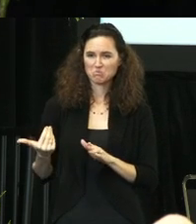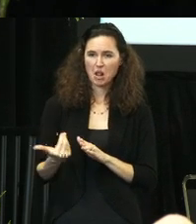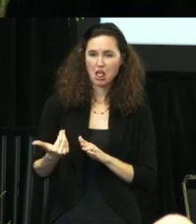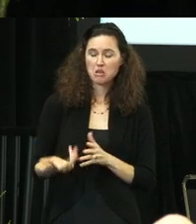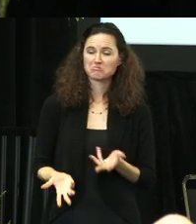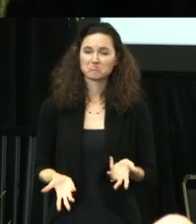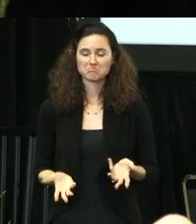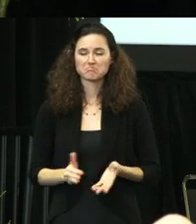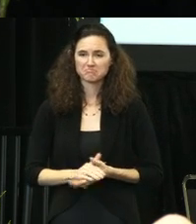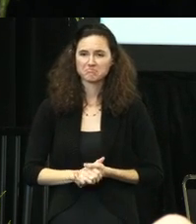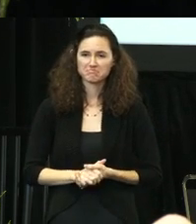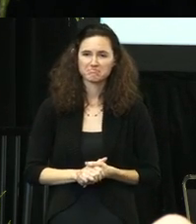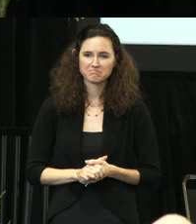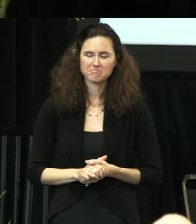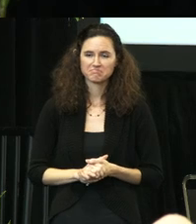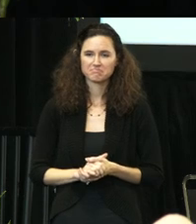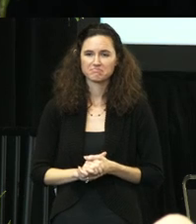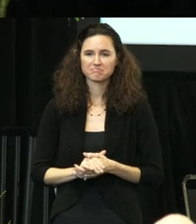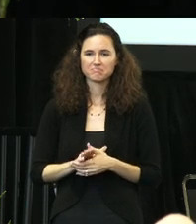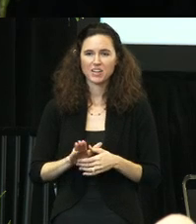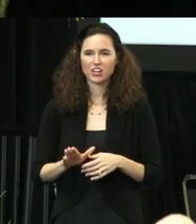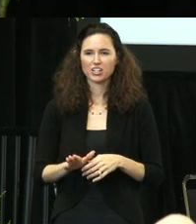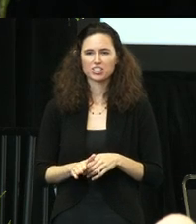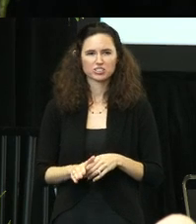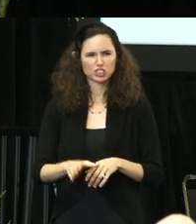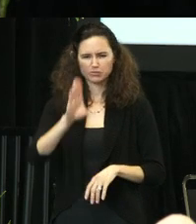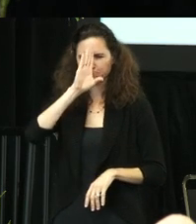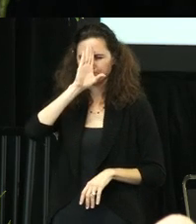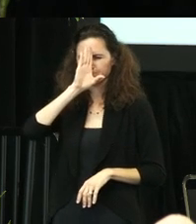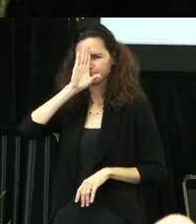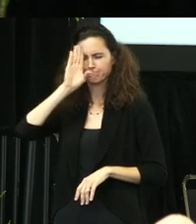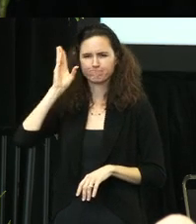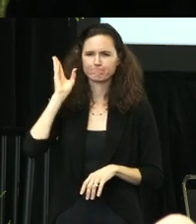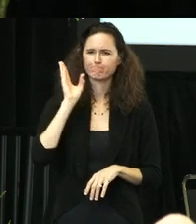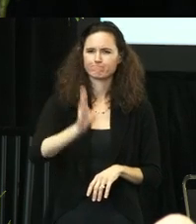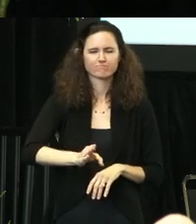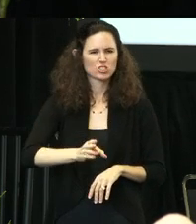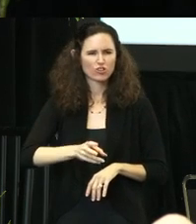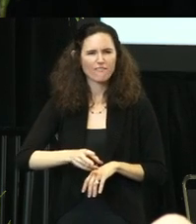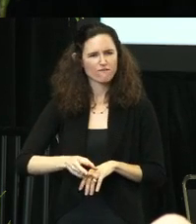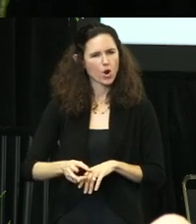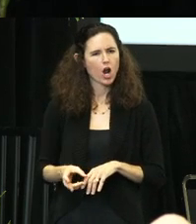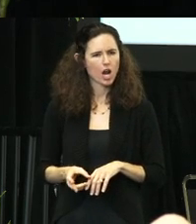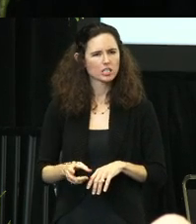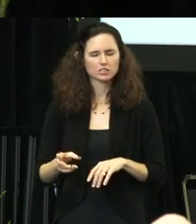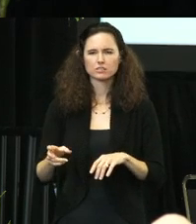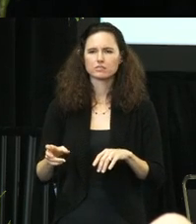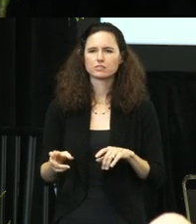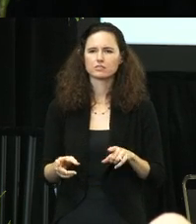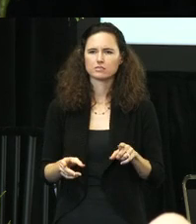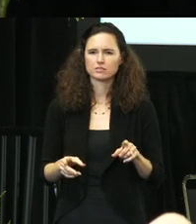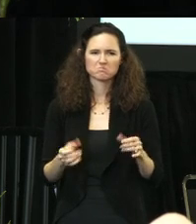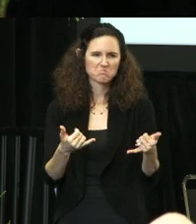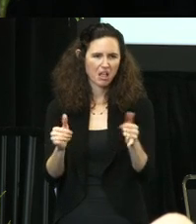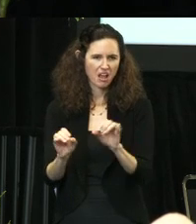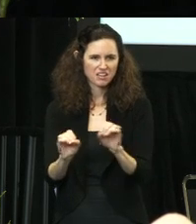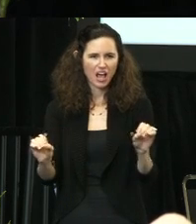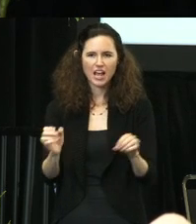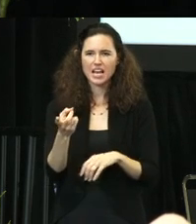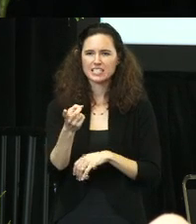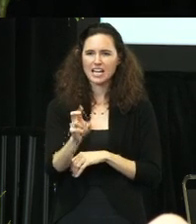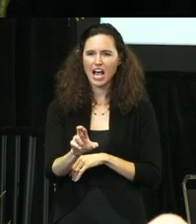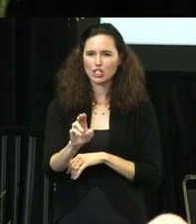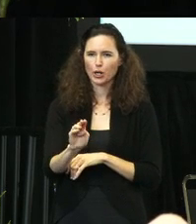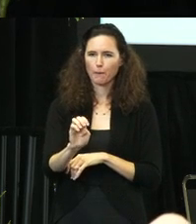Google it. And her no-nonsense sensibility was evident very early on. And this is Dr. Melanie Miller,